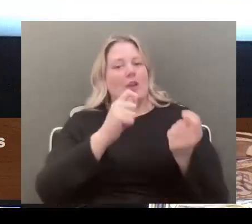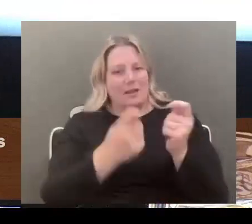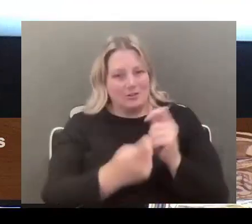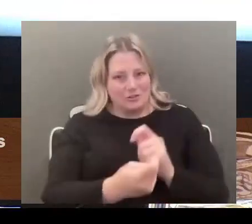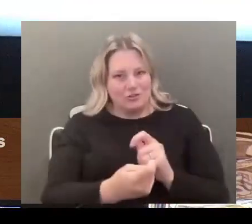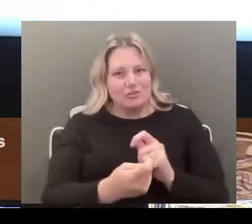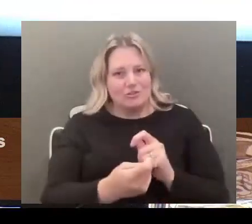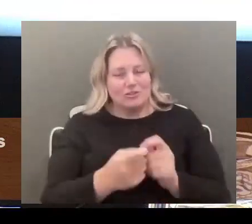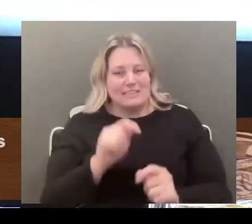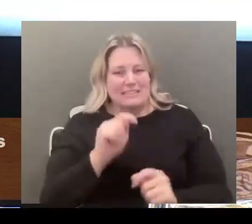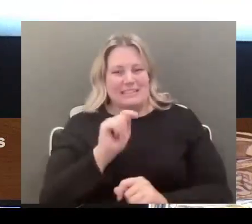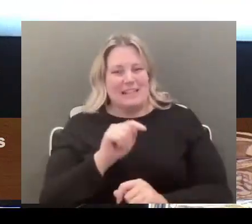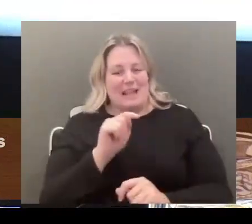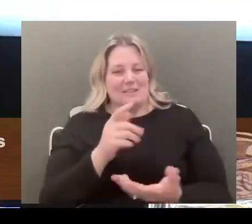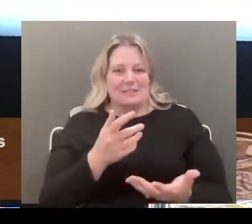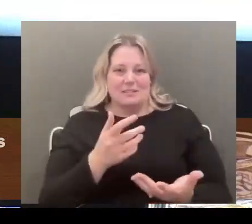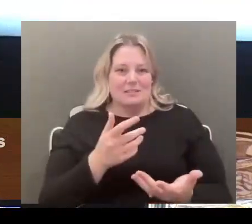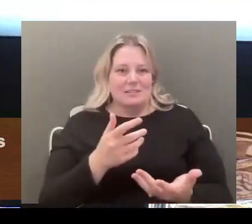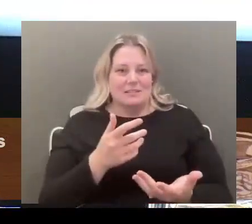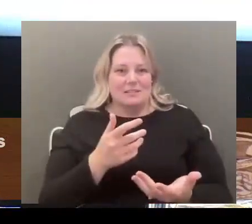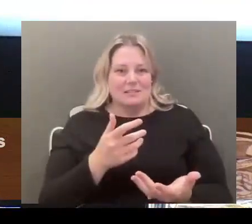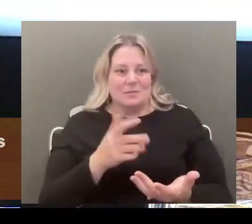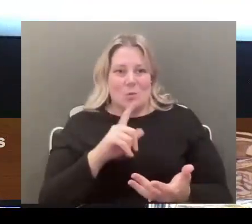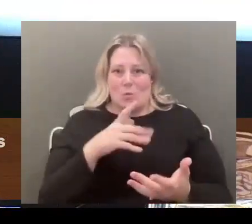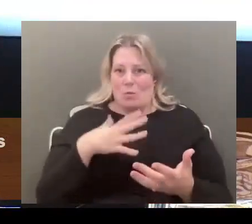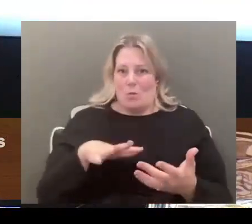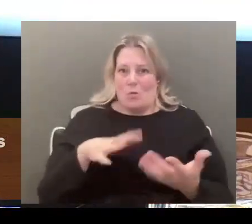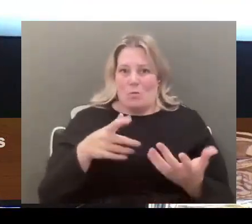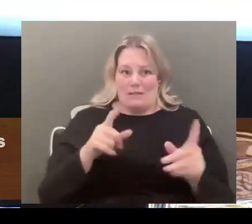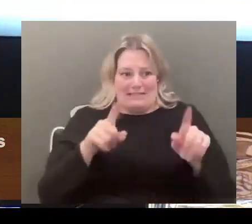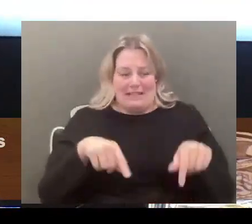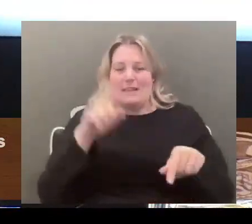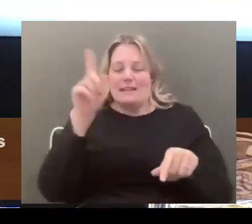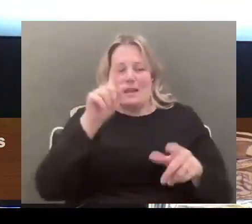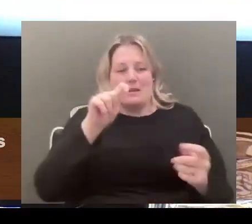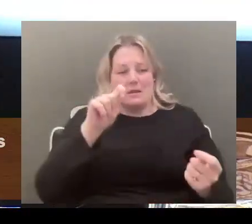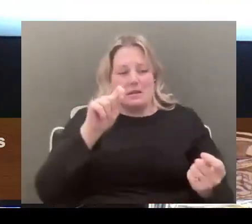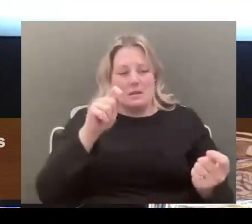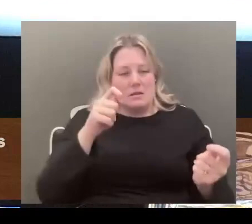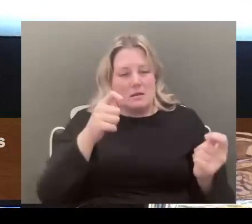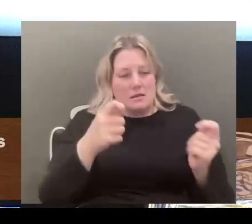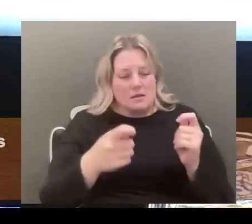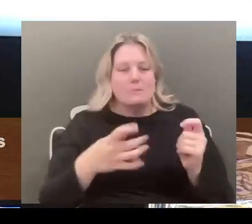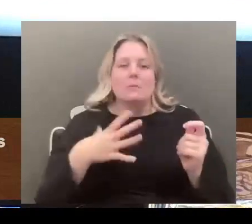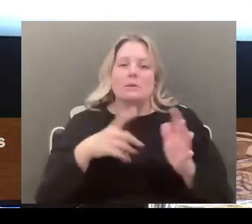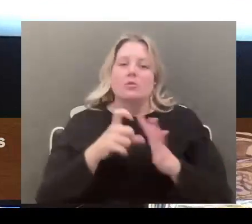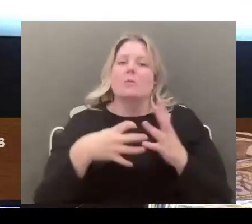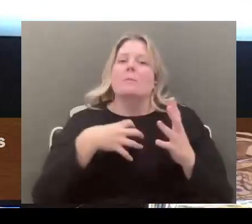ultimately, we're at the start of that, and a lot more needs to be done to get to that.